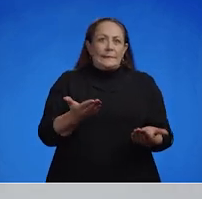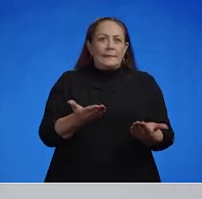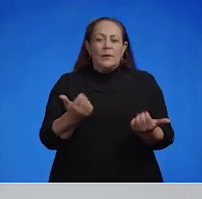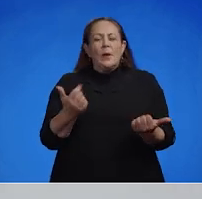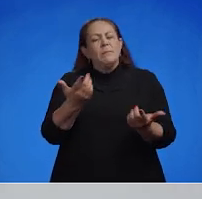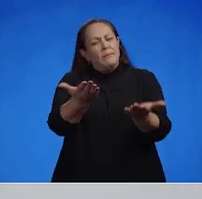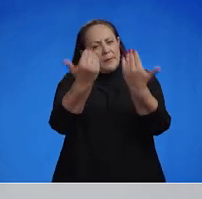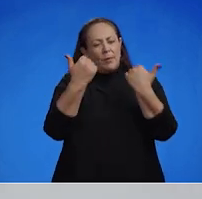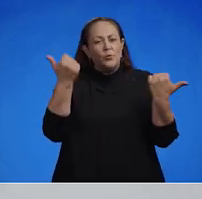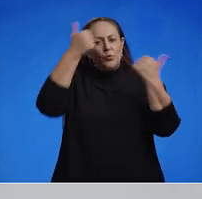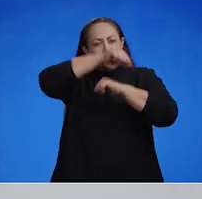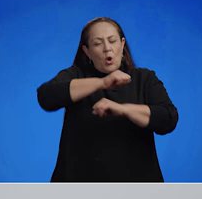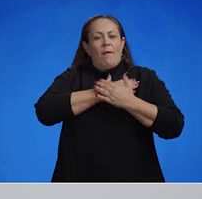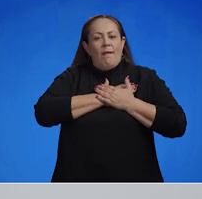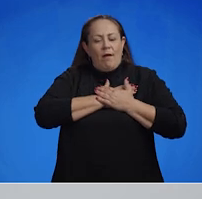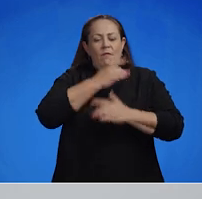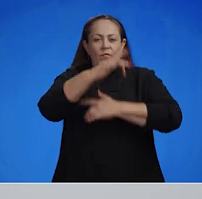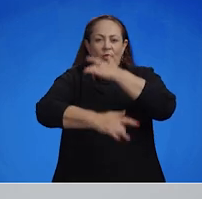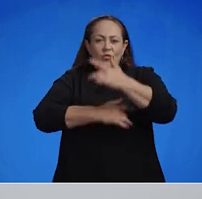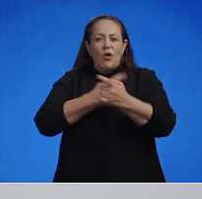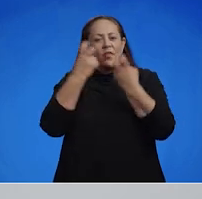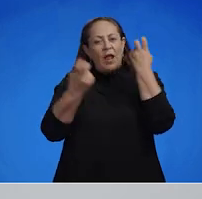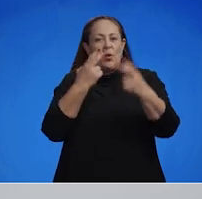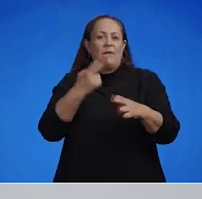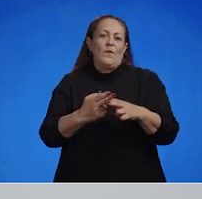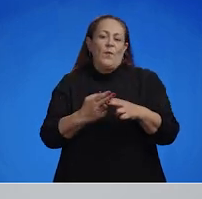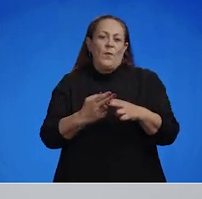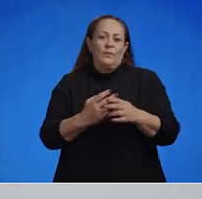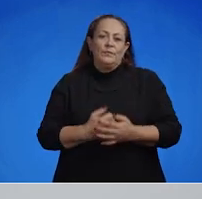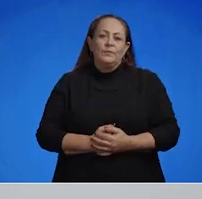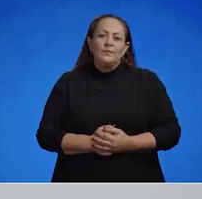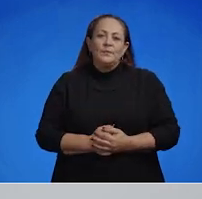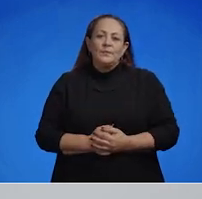will come to know and love the Christ they seek.